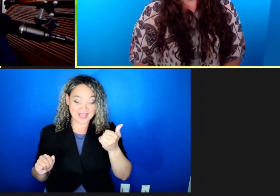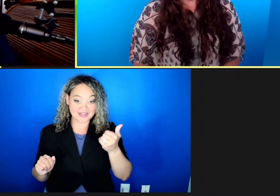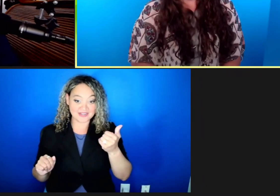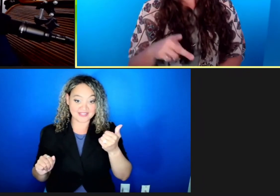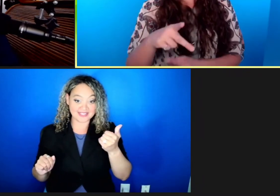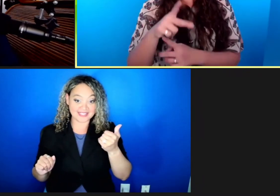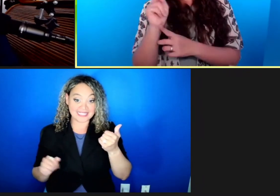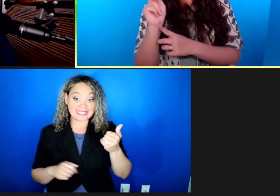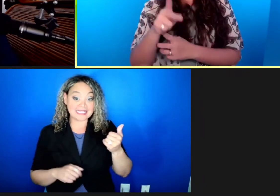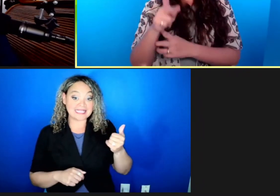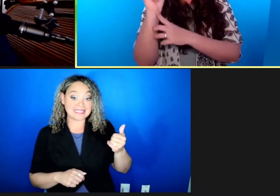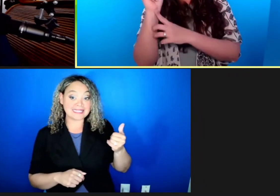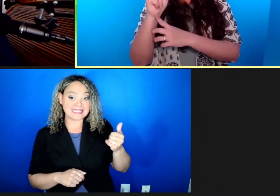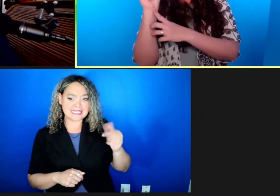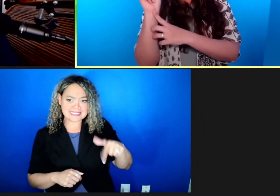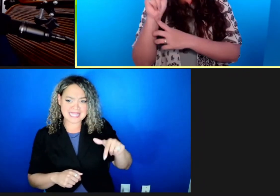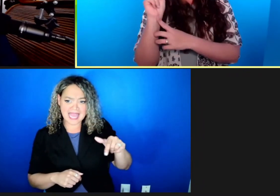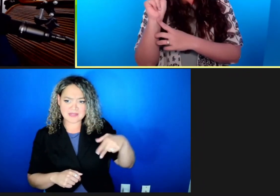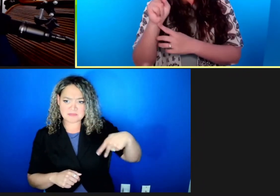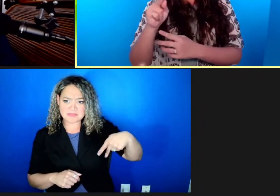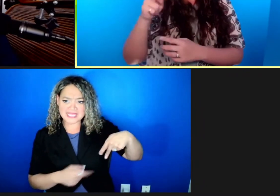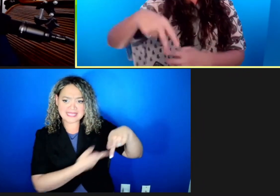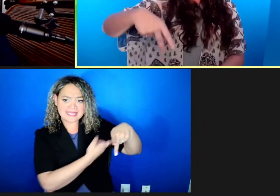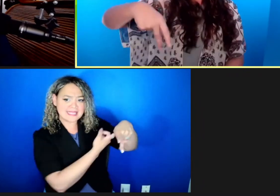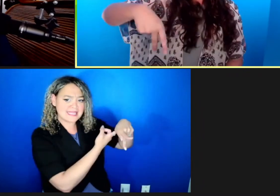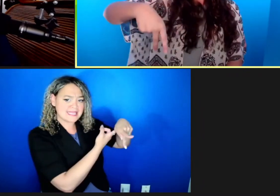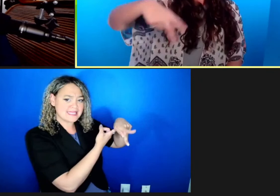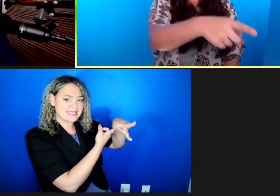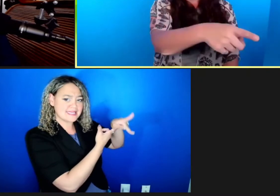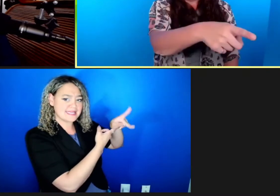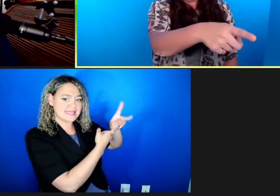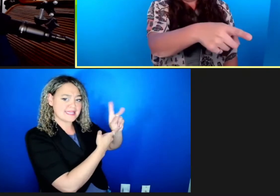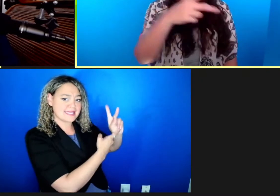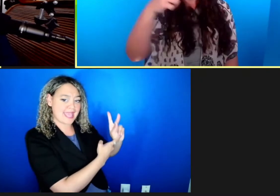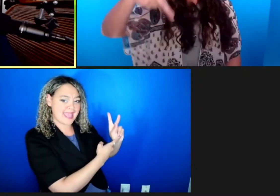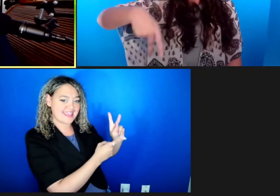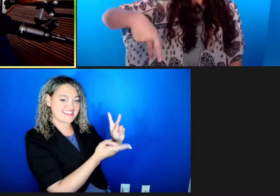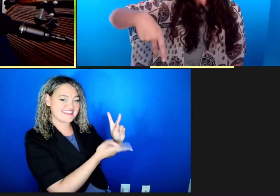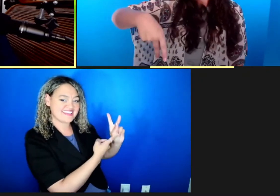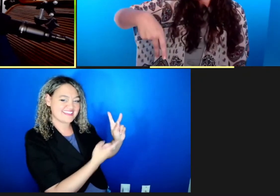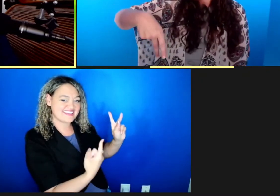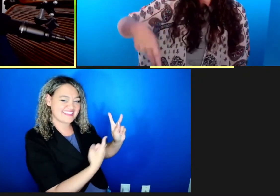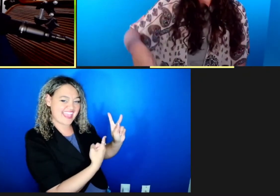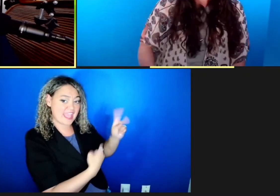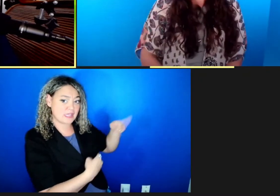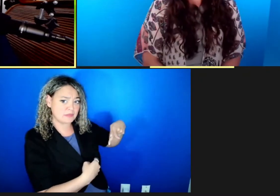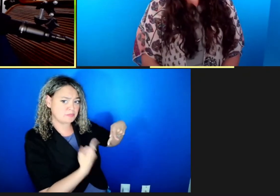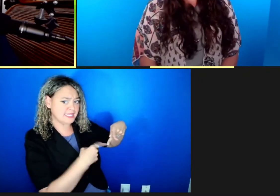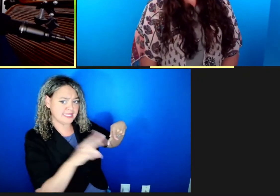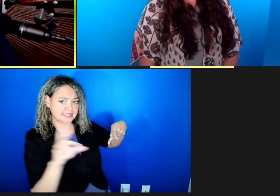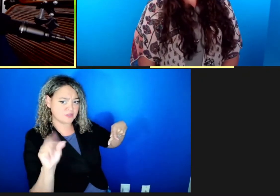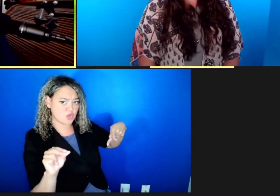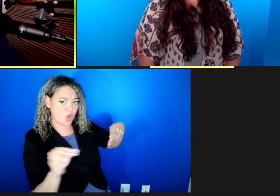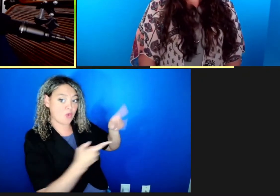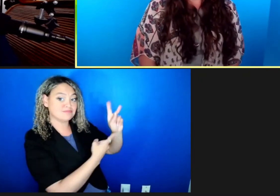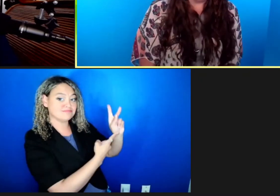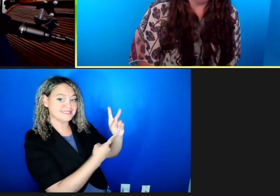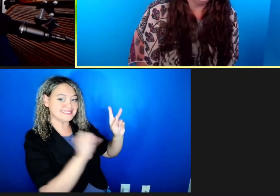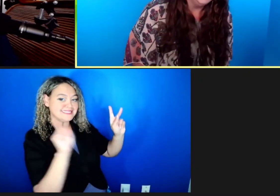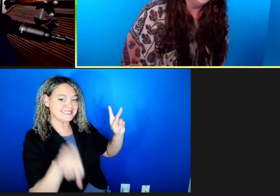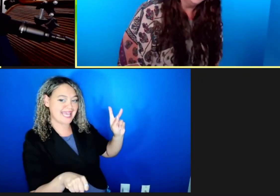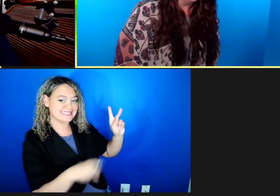K? K is up. So like if you're down, that's a K. Okay. Down the way you were is the letter